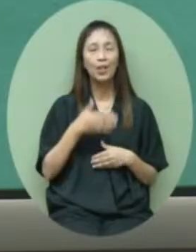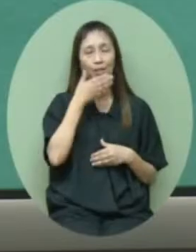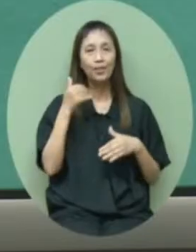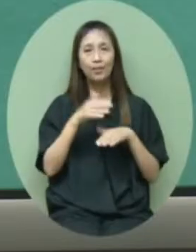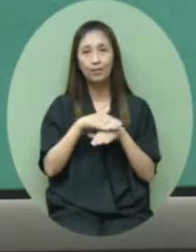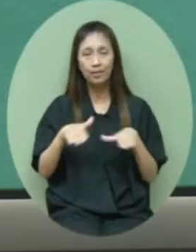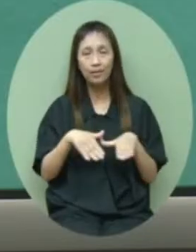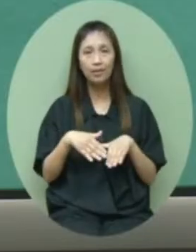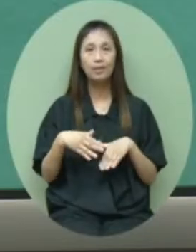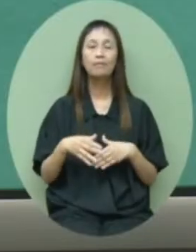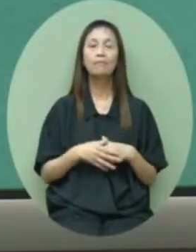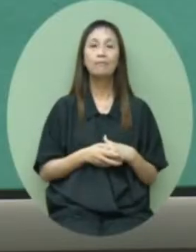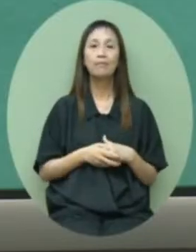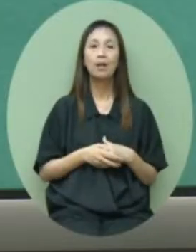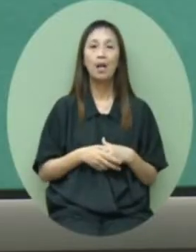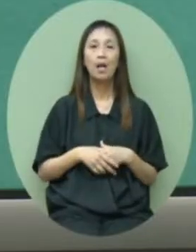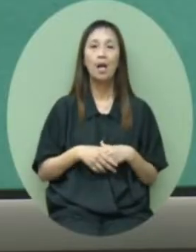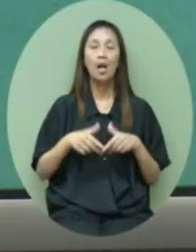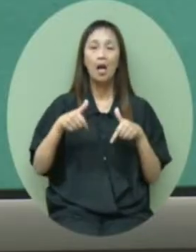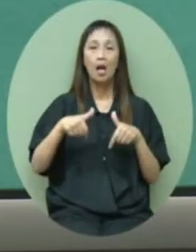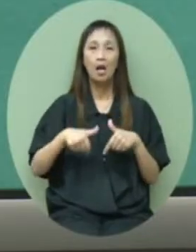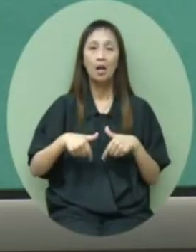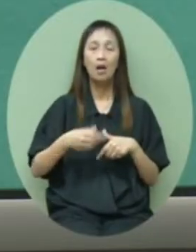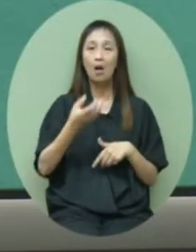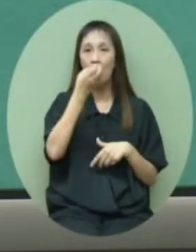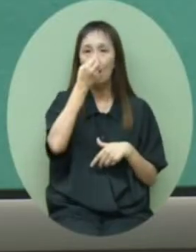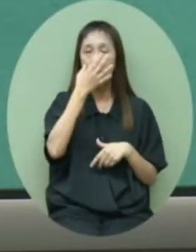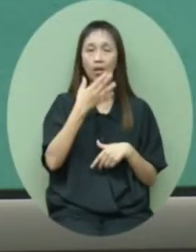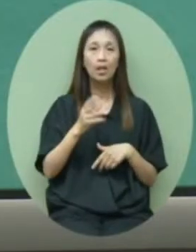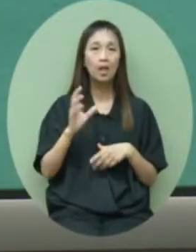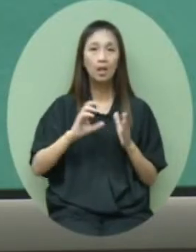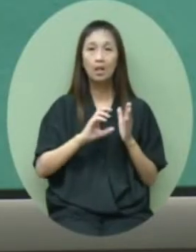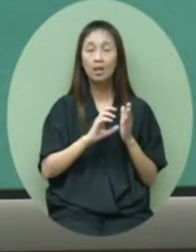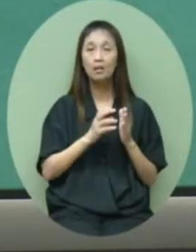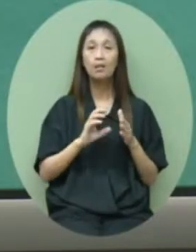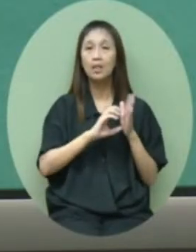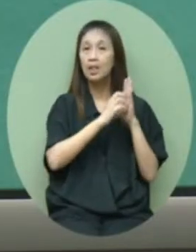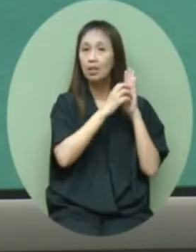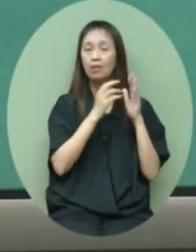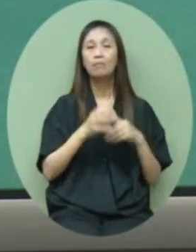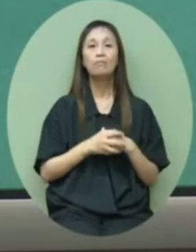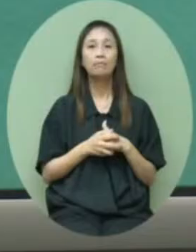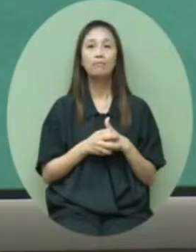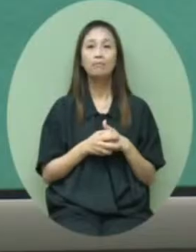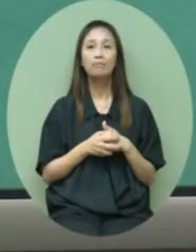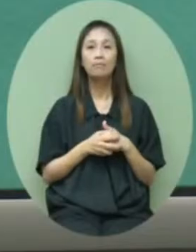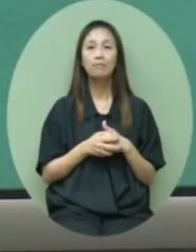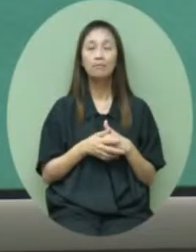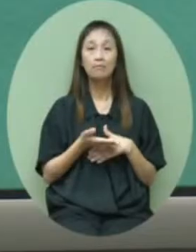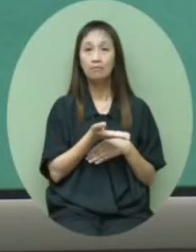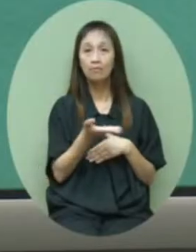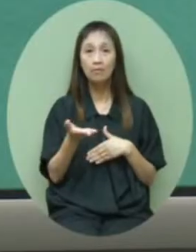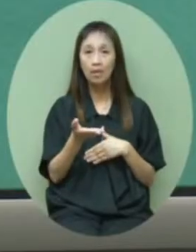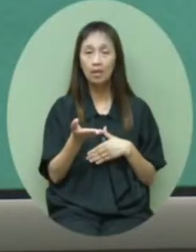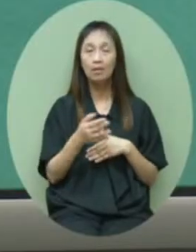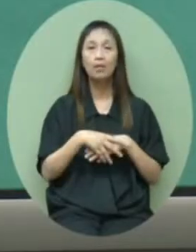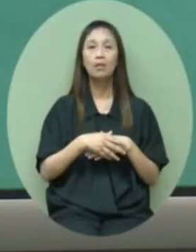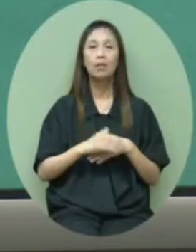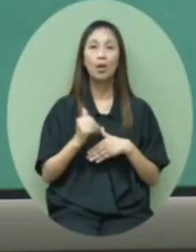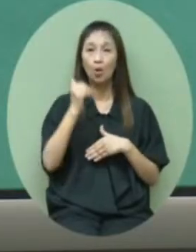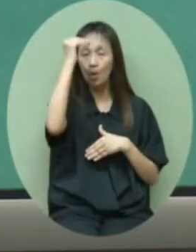you have chaired a senior meeting and instructed officials to follow up on in response to the freshwater supply